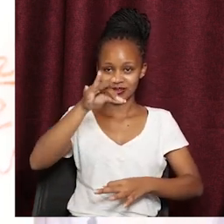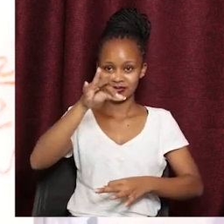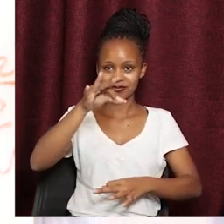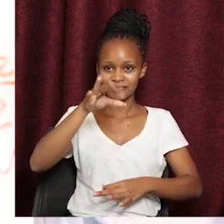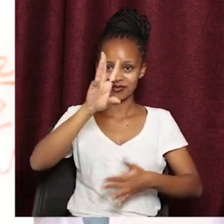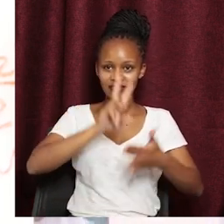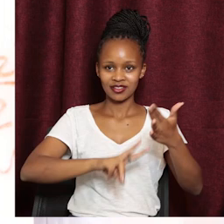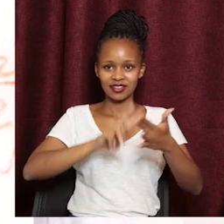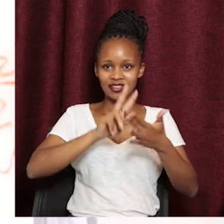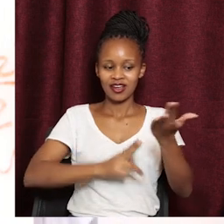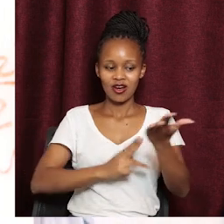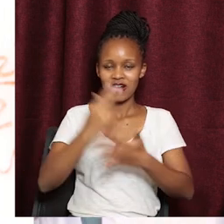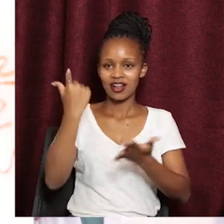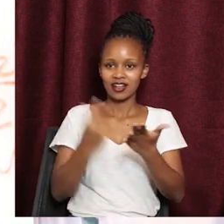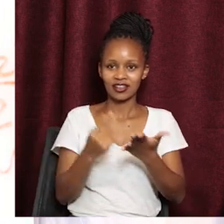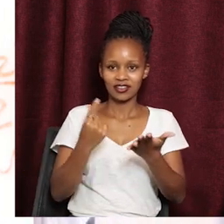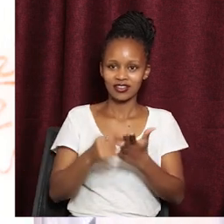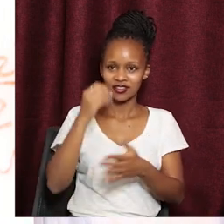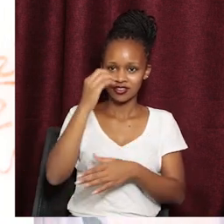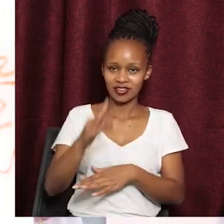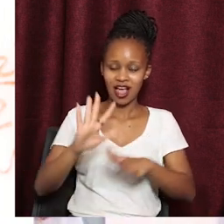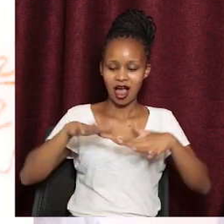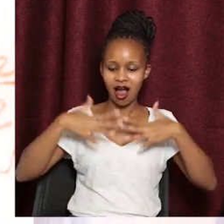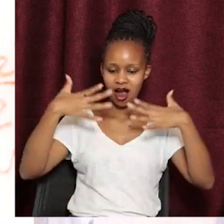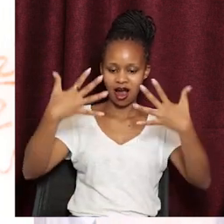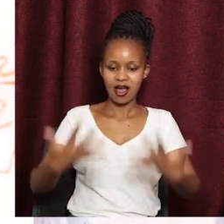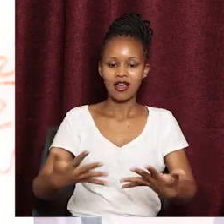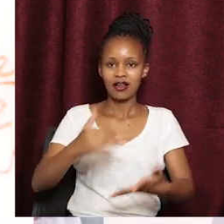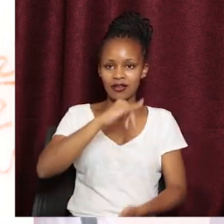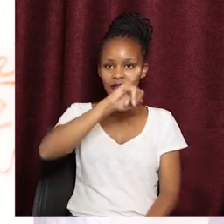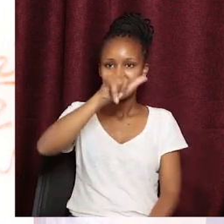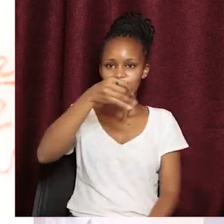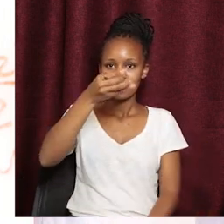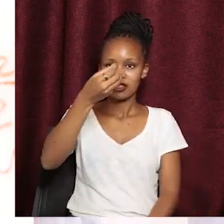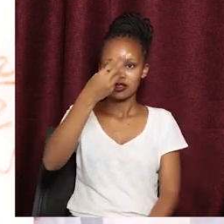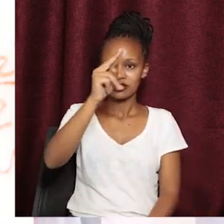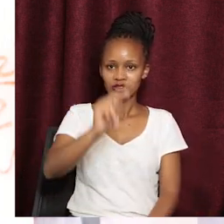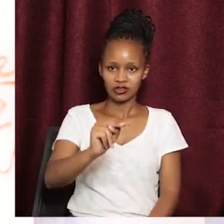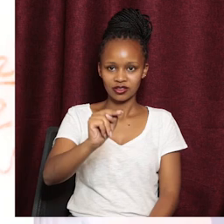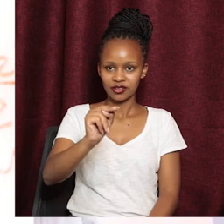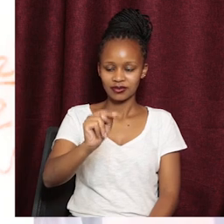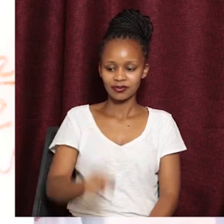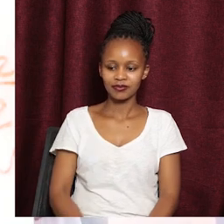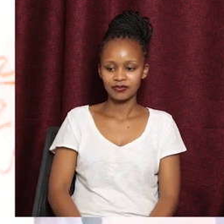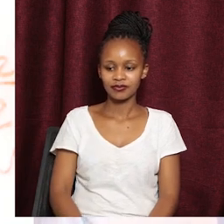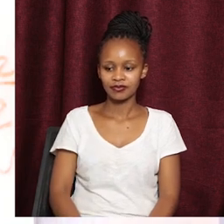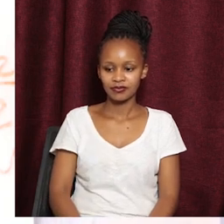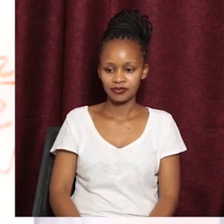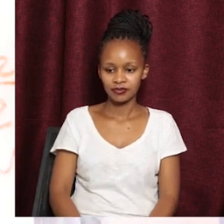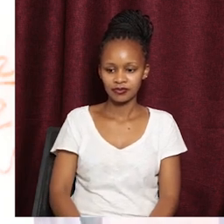A reading from the Holy Gospel according to John.